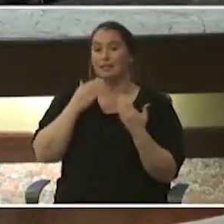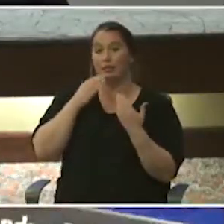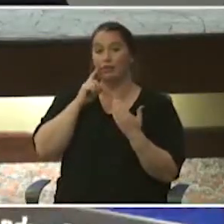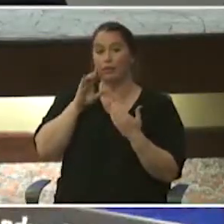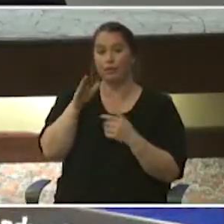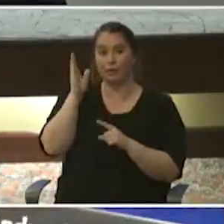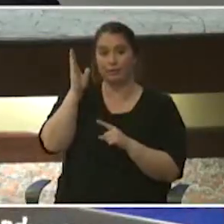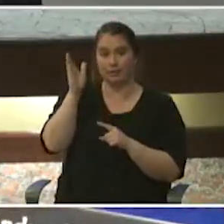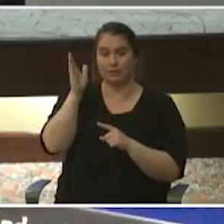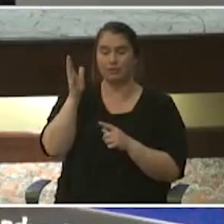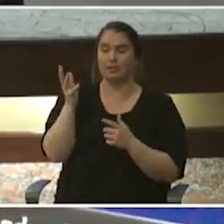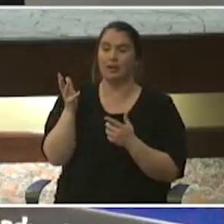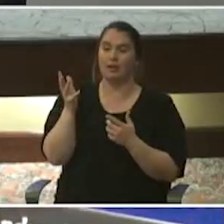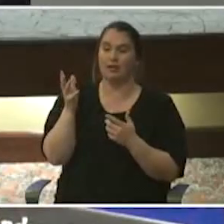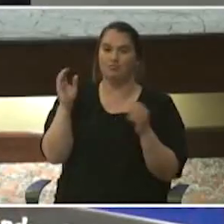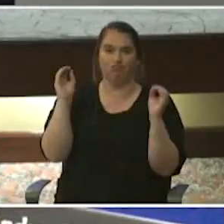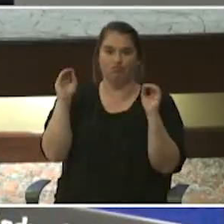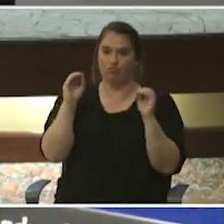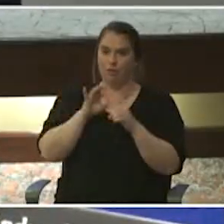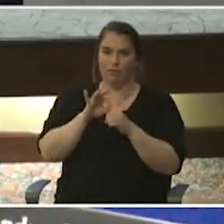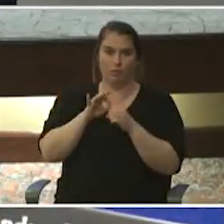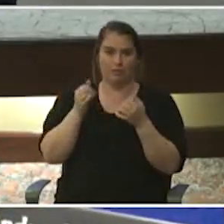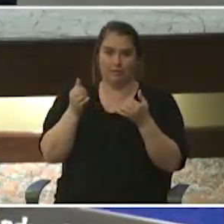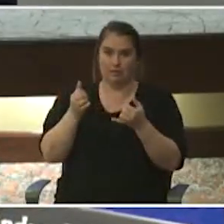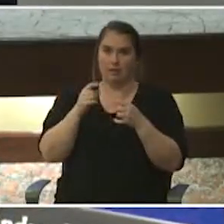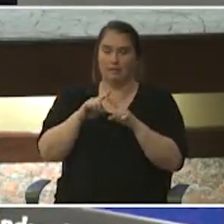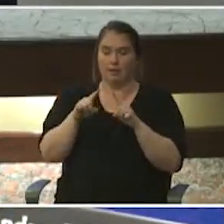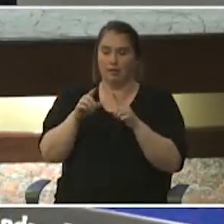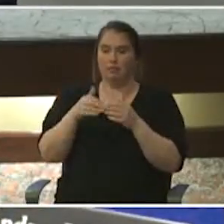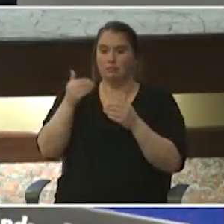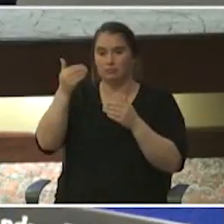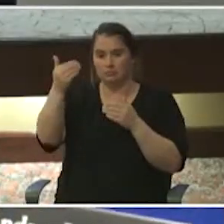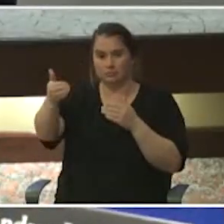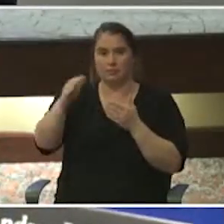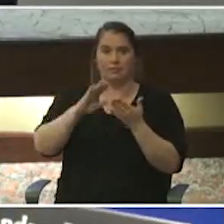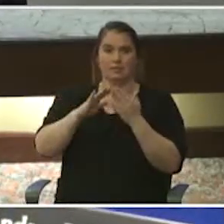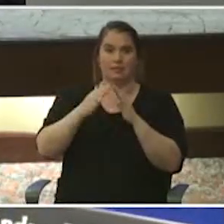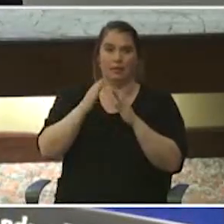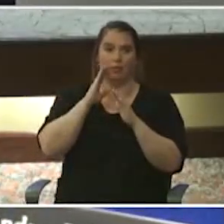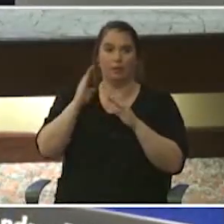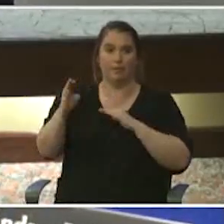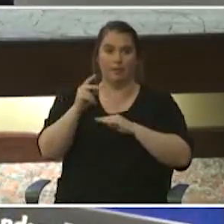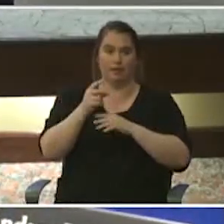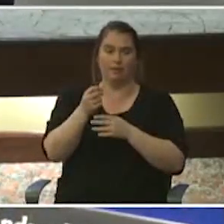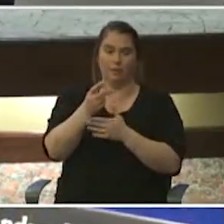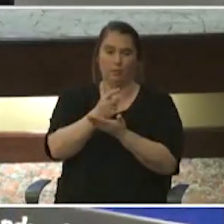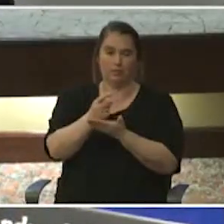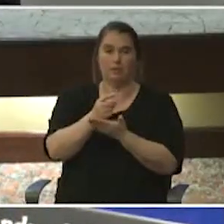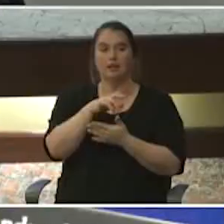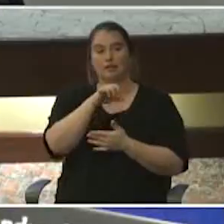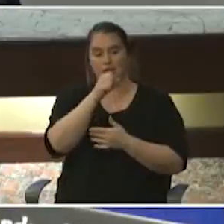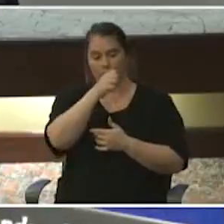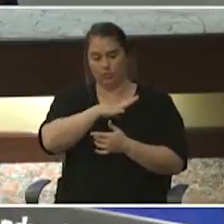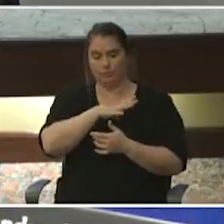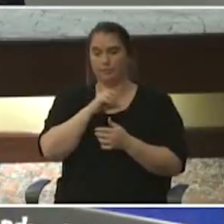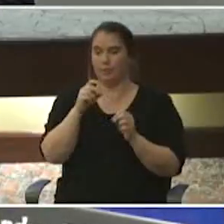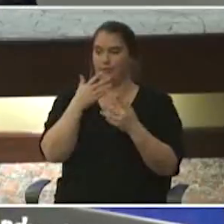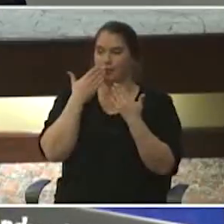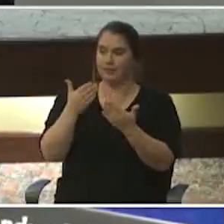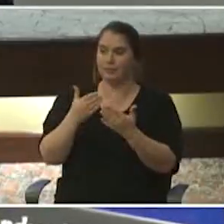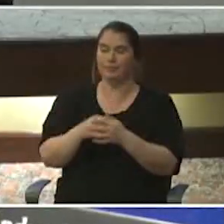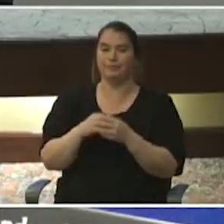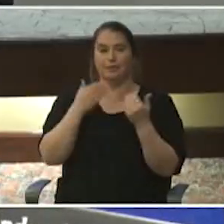So we'll, nothing to vote on today, but there'll be the Shady Acres bungalows will be coming back in a few weeks. Yes, sir. All right, thanks. Thank